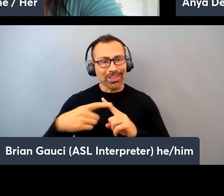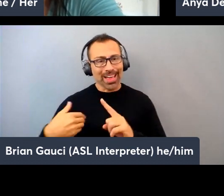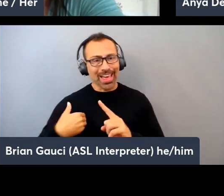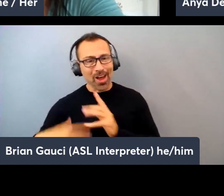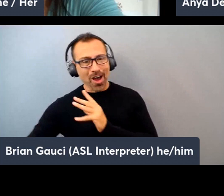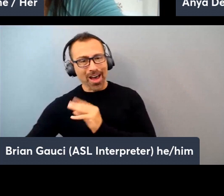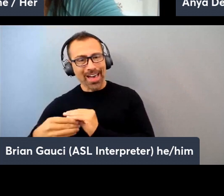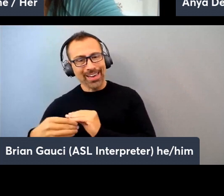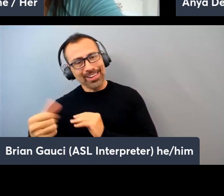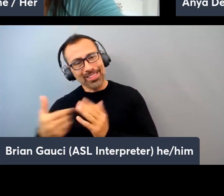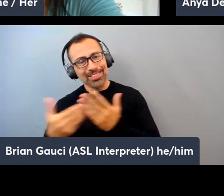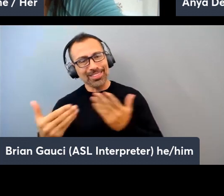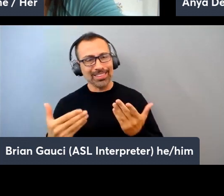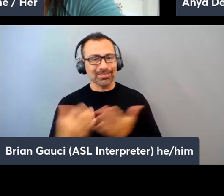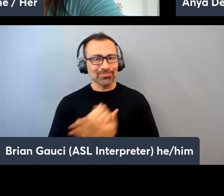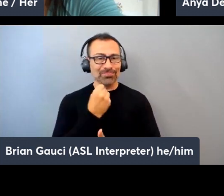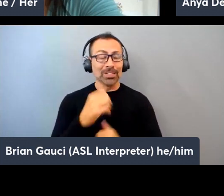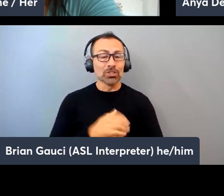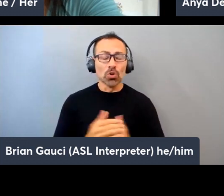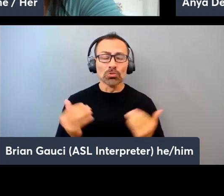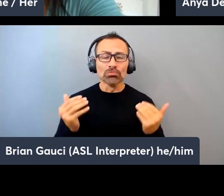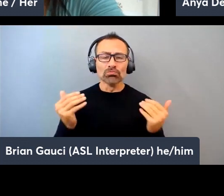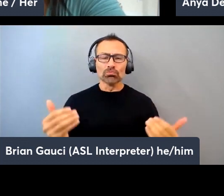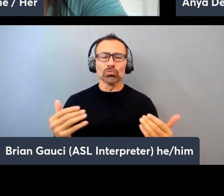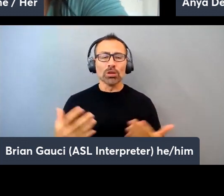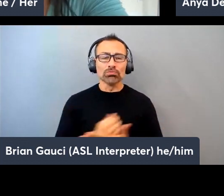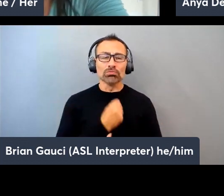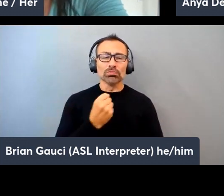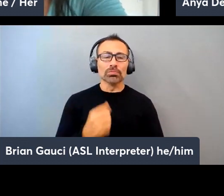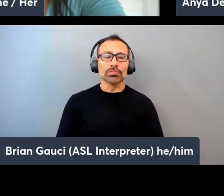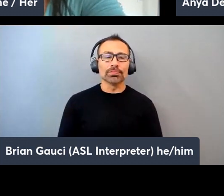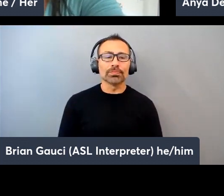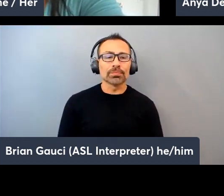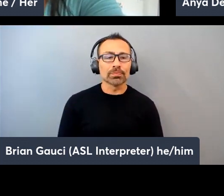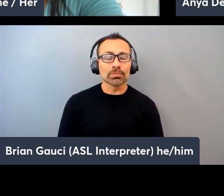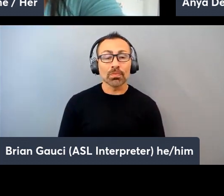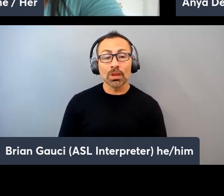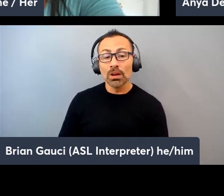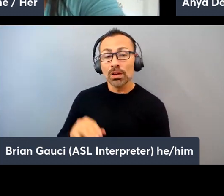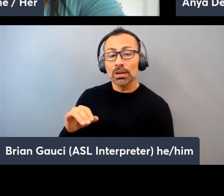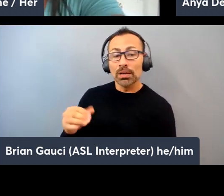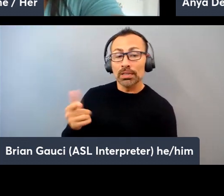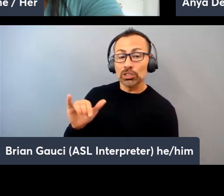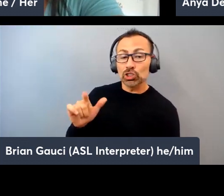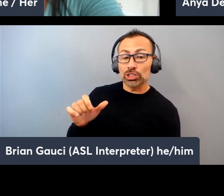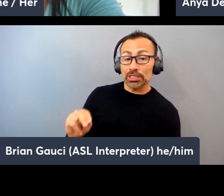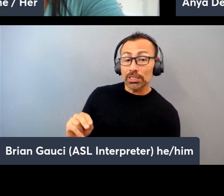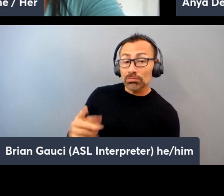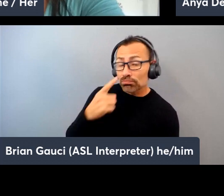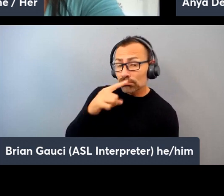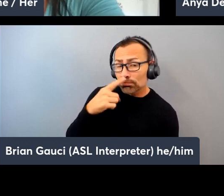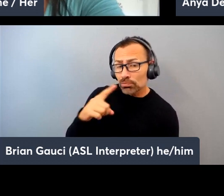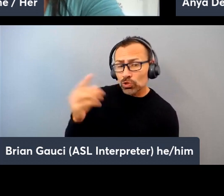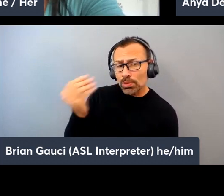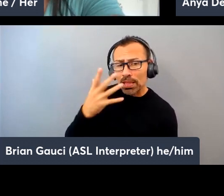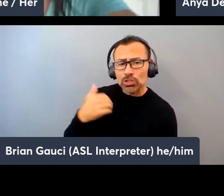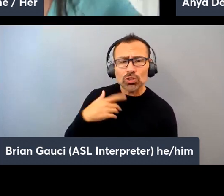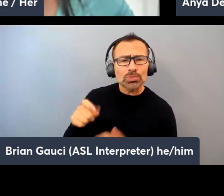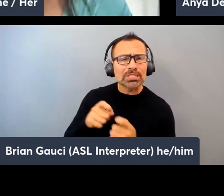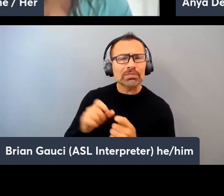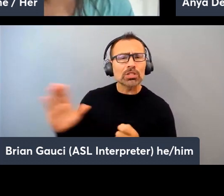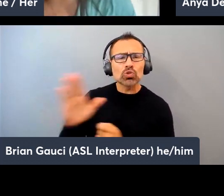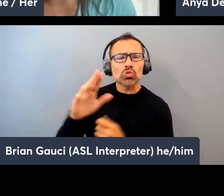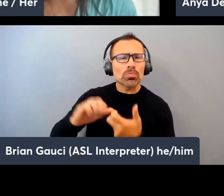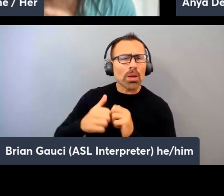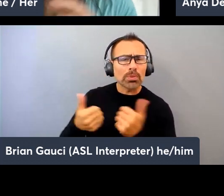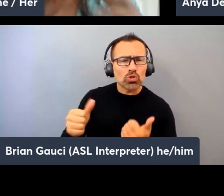decided to move forward with it. Yeah, and maybe if you can tell us more about like specifically the problem you were trying to solve, and